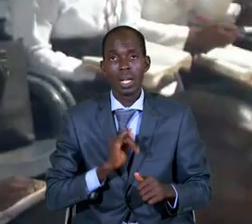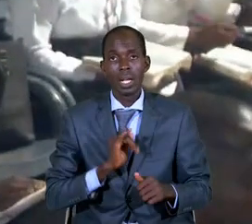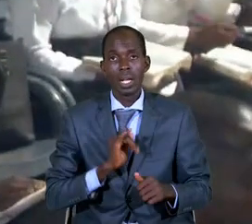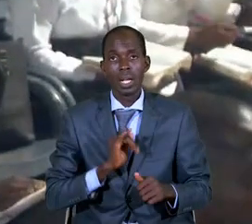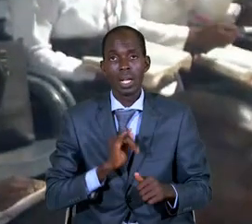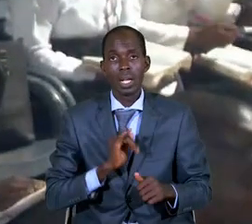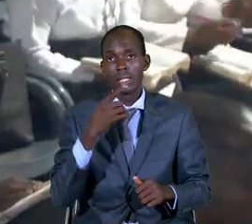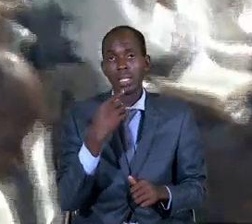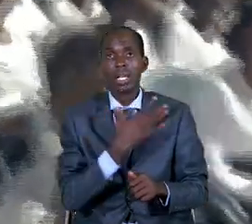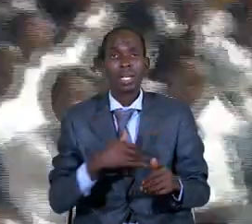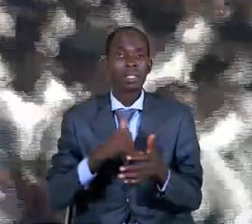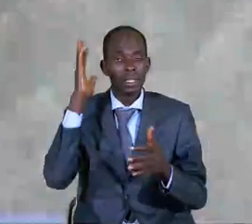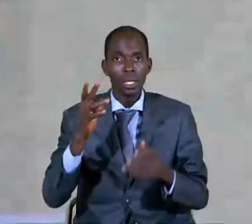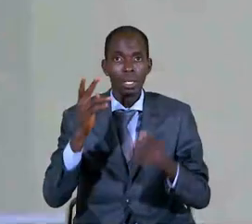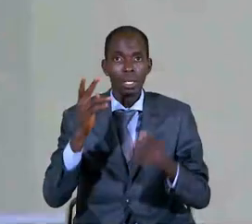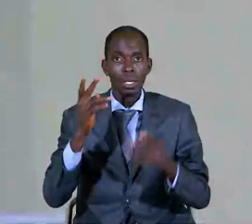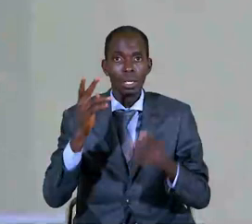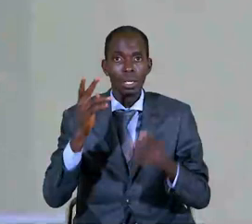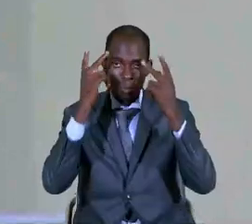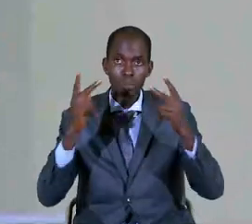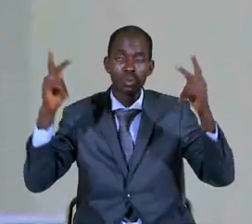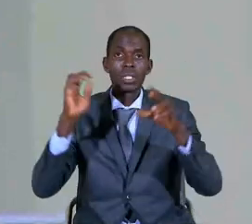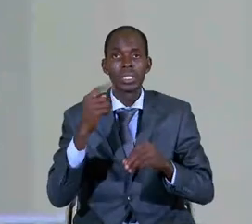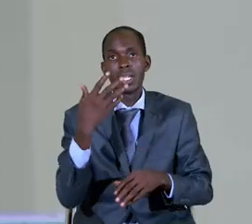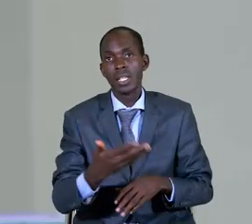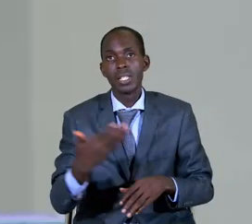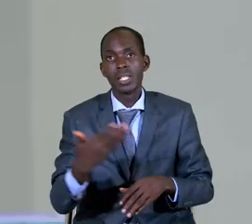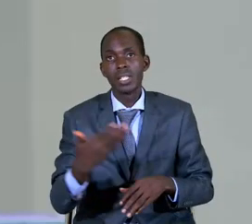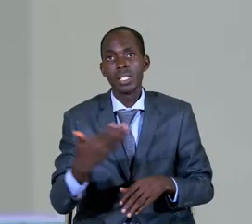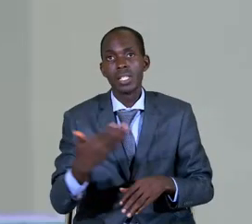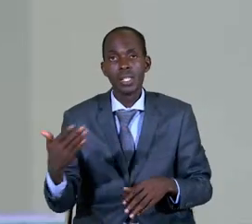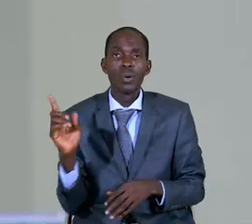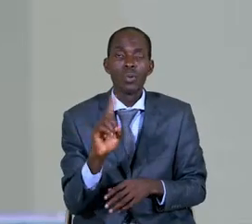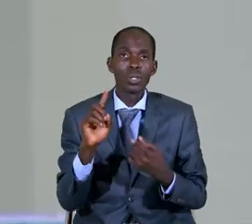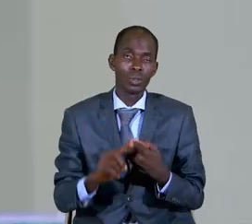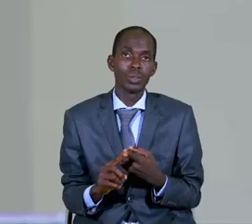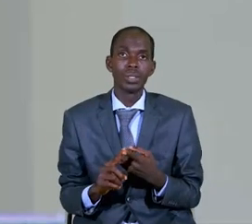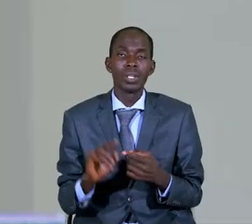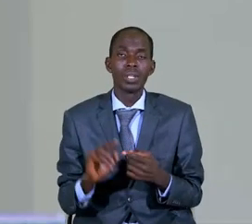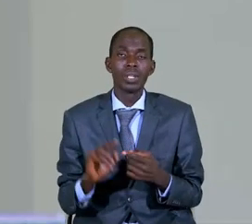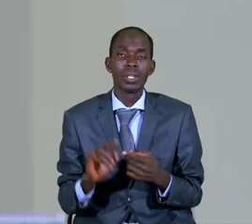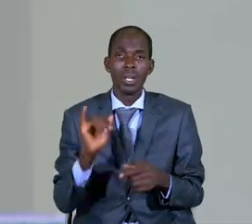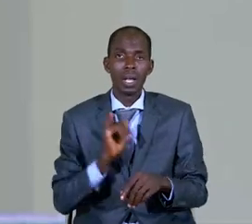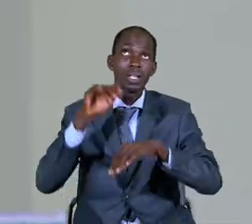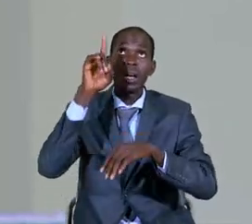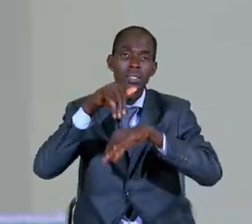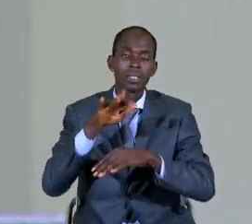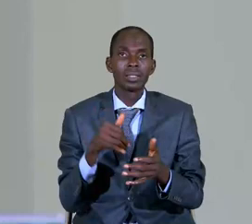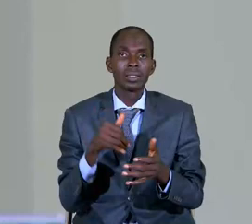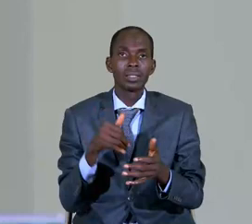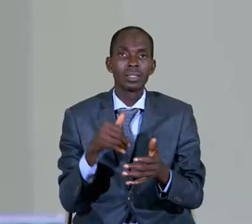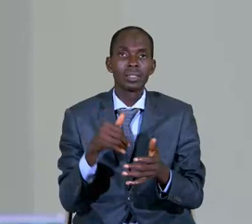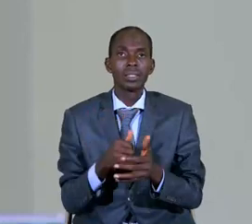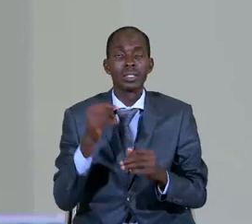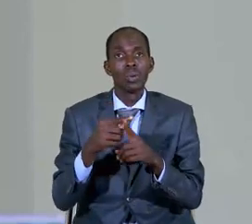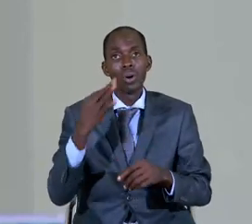and it shall prosper in the thing whereto I sent it. The word of God